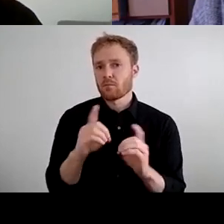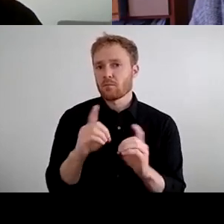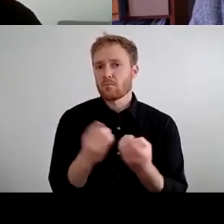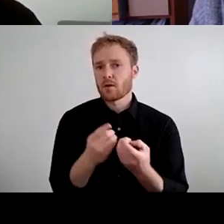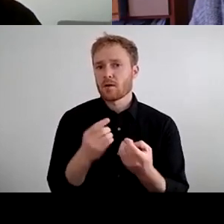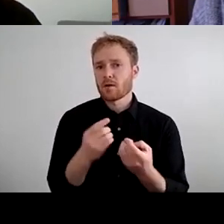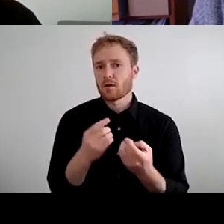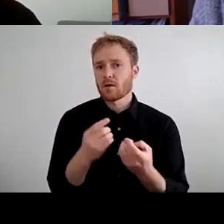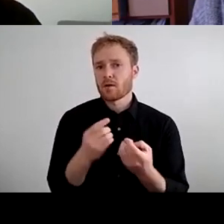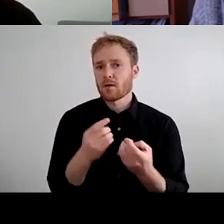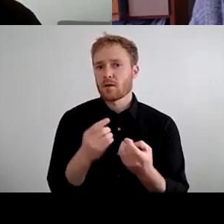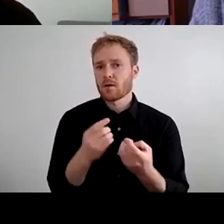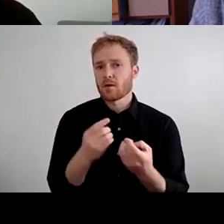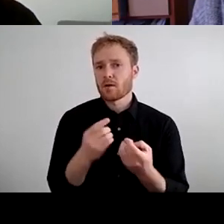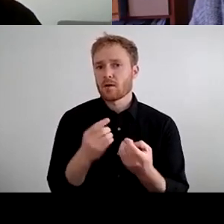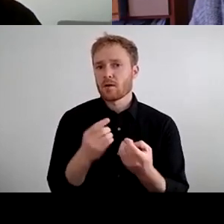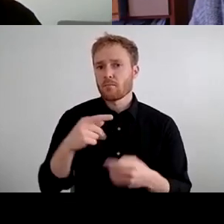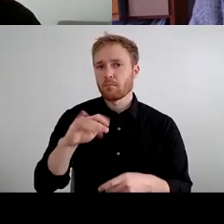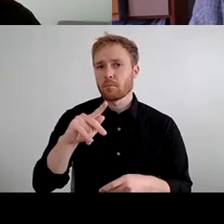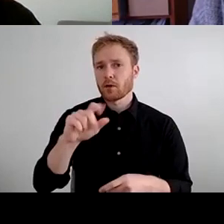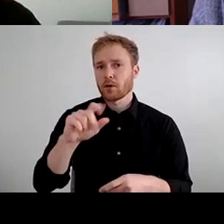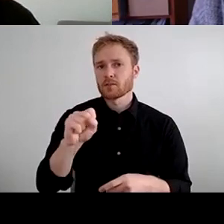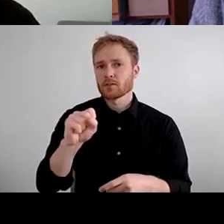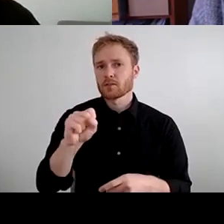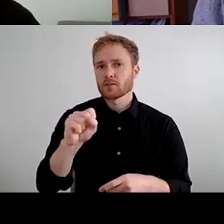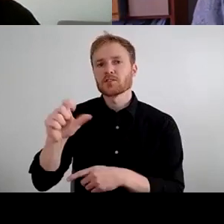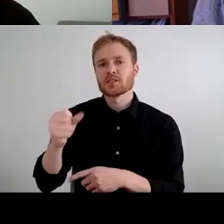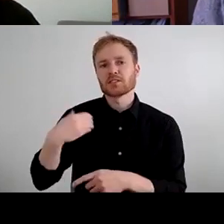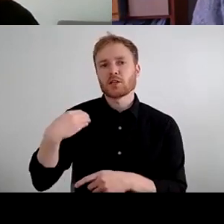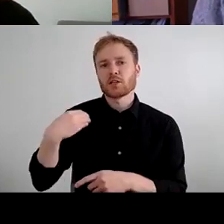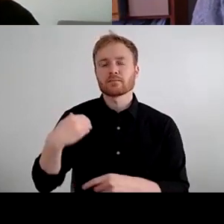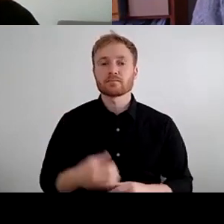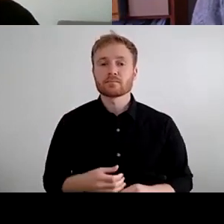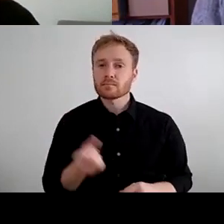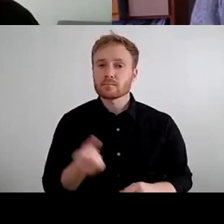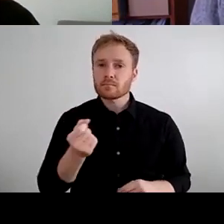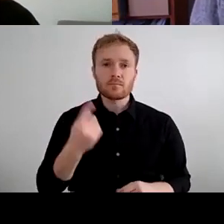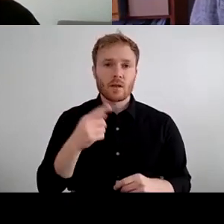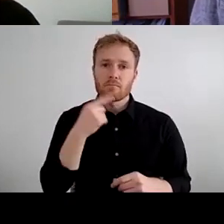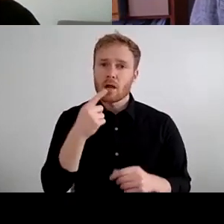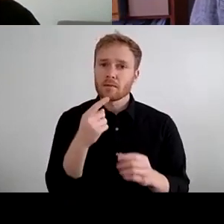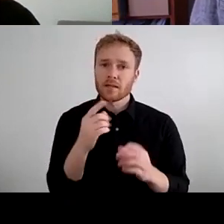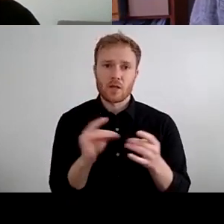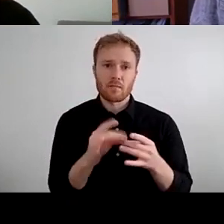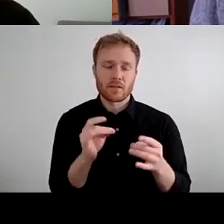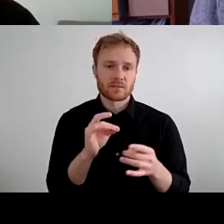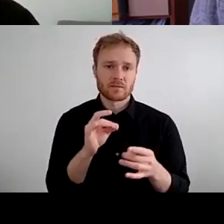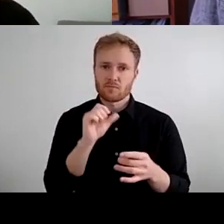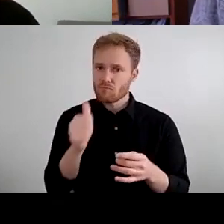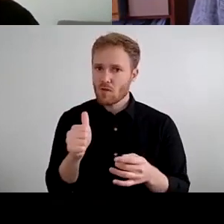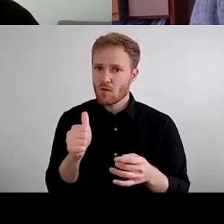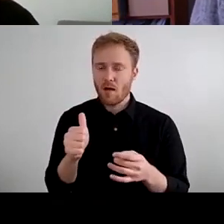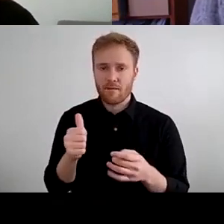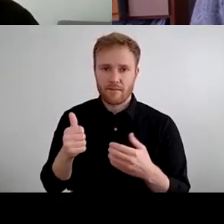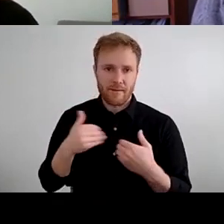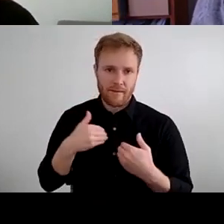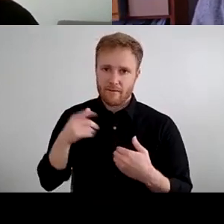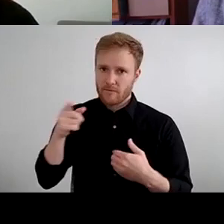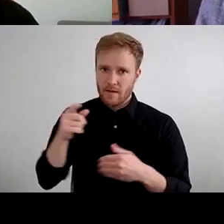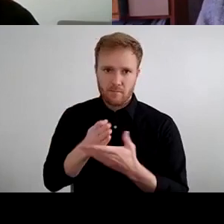Burgess. Please keep in mind that public comment is not taken at budget hearings, but residents are free to register for upcoming weekly